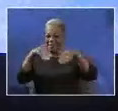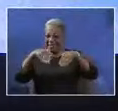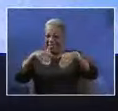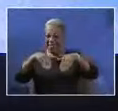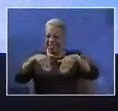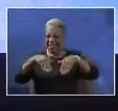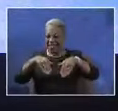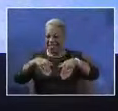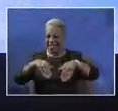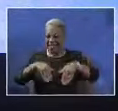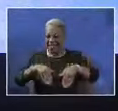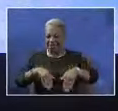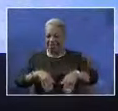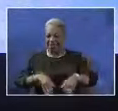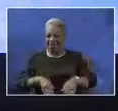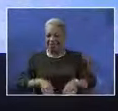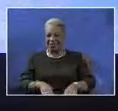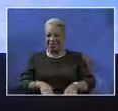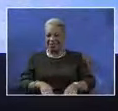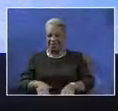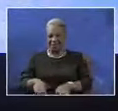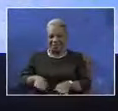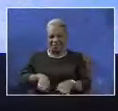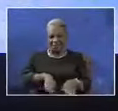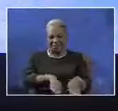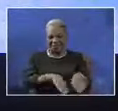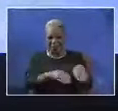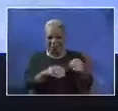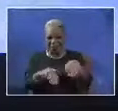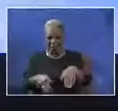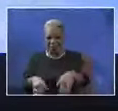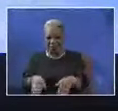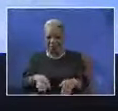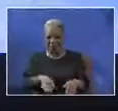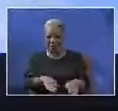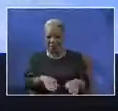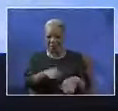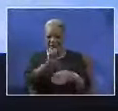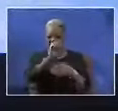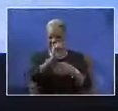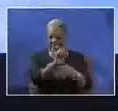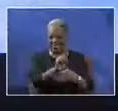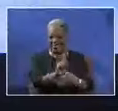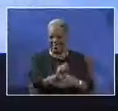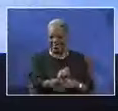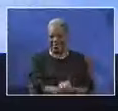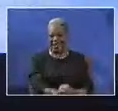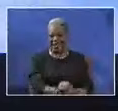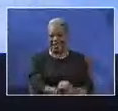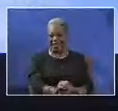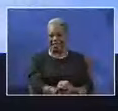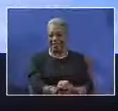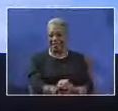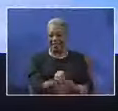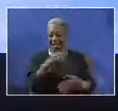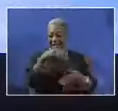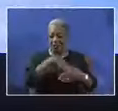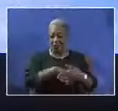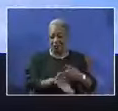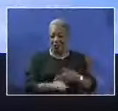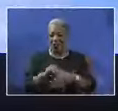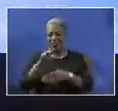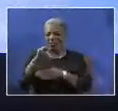banks. So it's moving south, and it will dump ultimately into the Mississippi River. That's